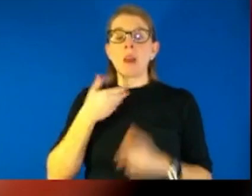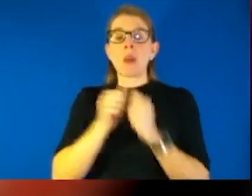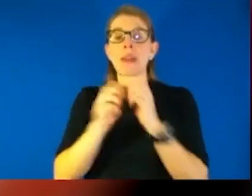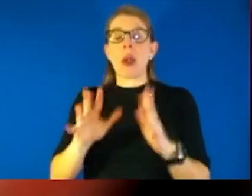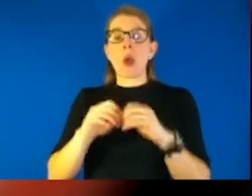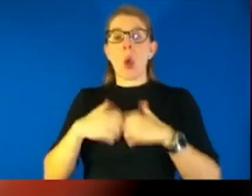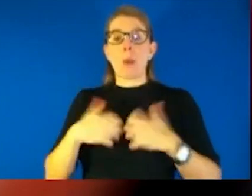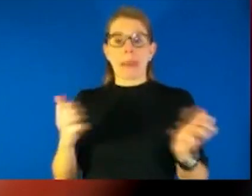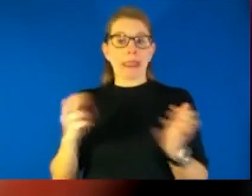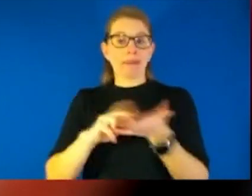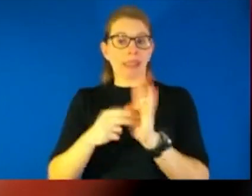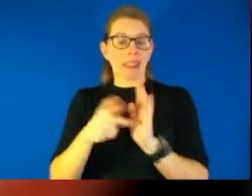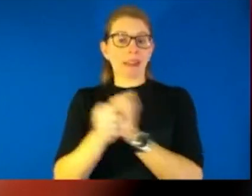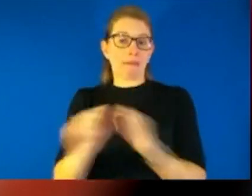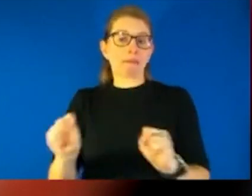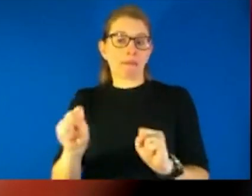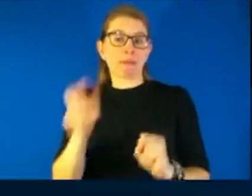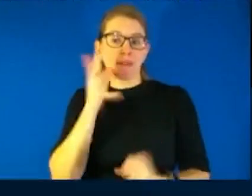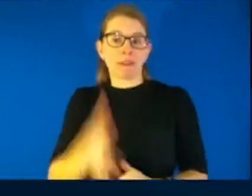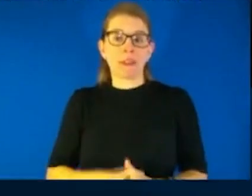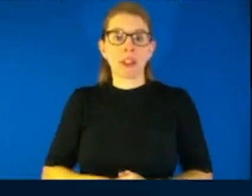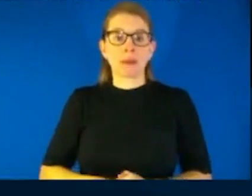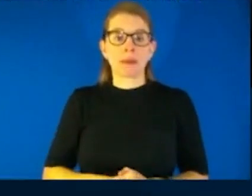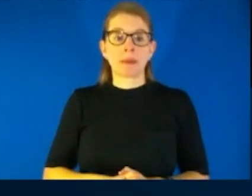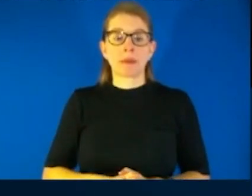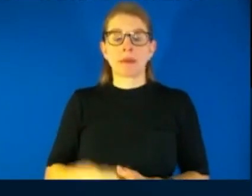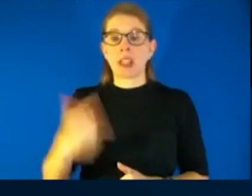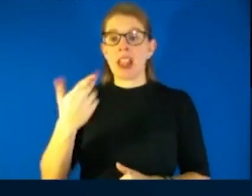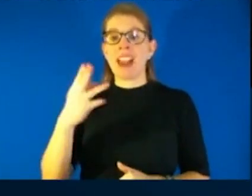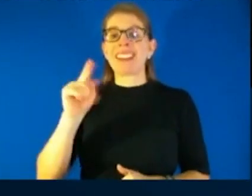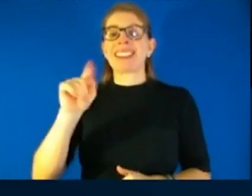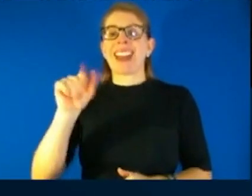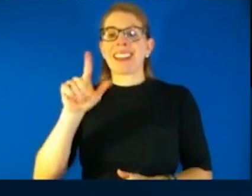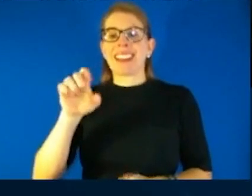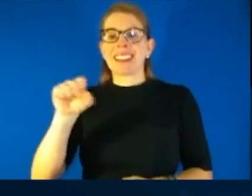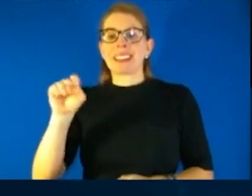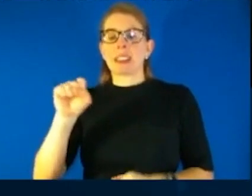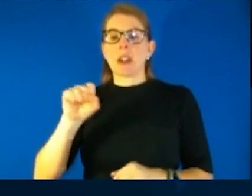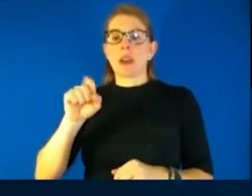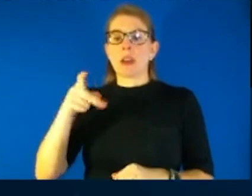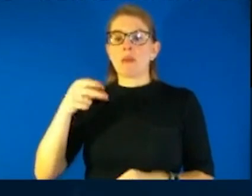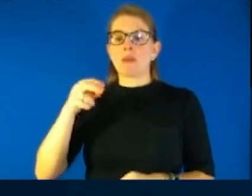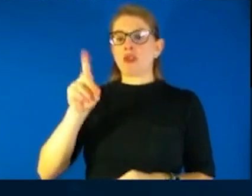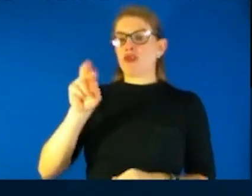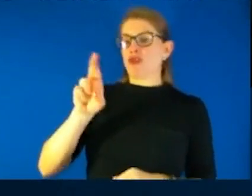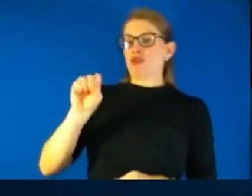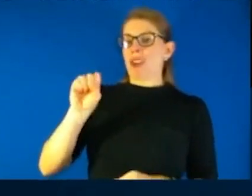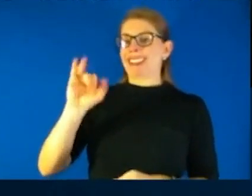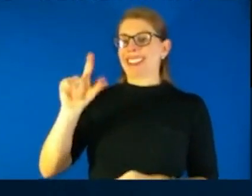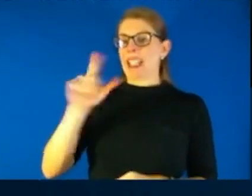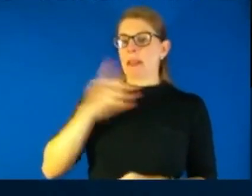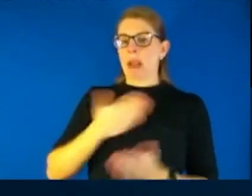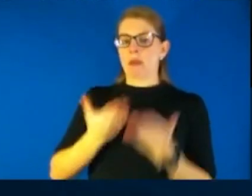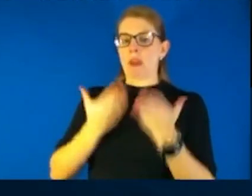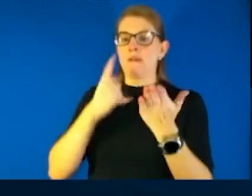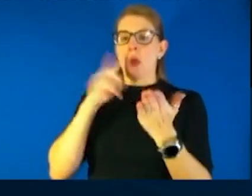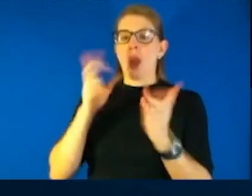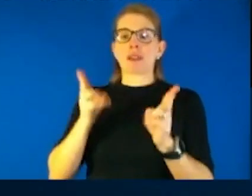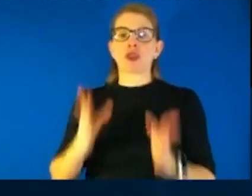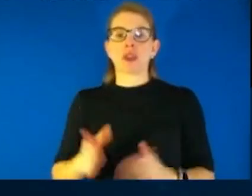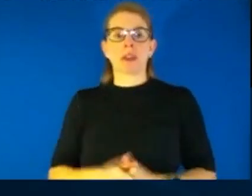are safe. Okay. Gutless dressing is my recommendation for hunters. Okay, great advice. We have a lot of